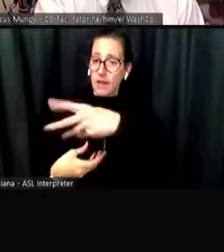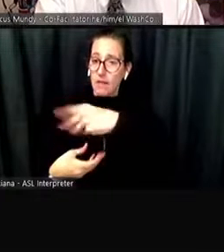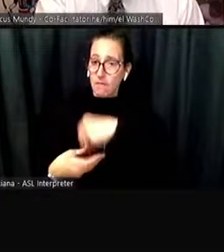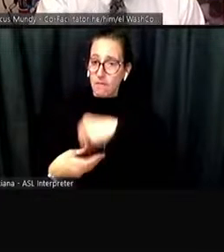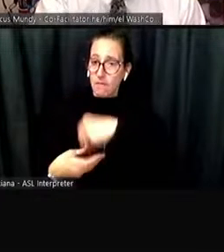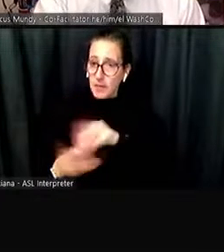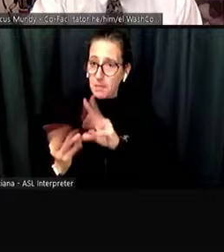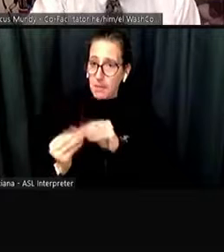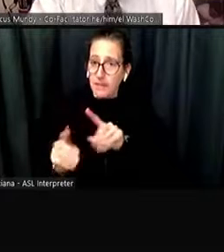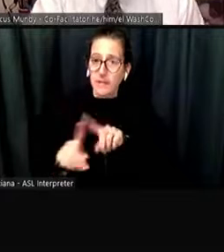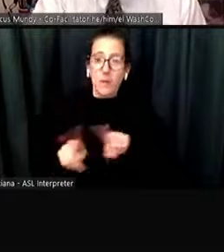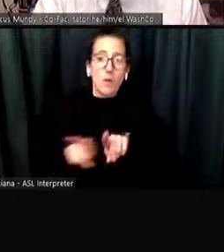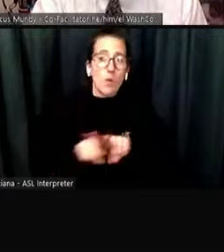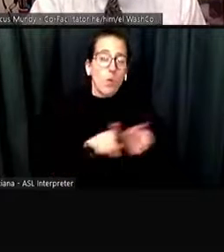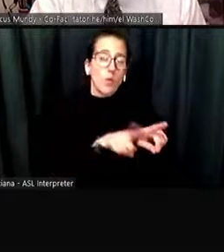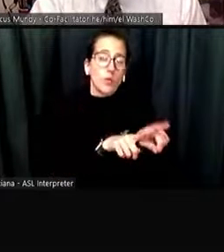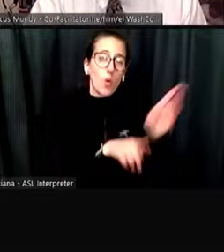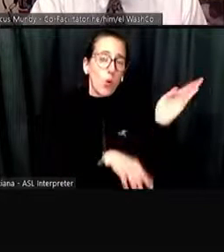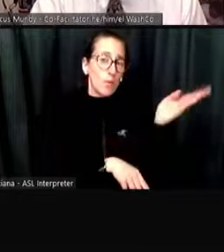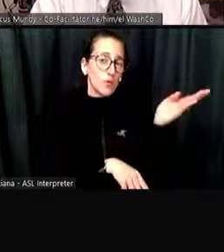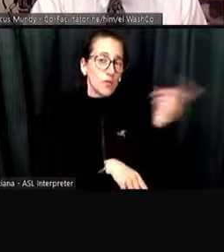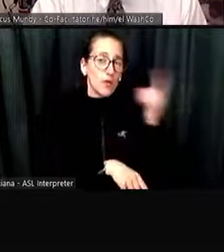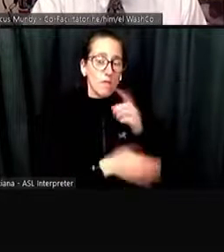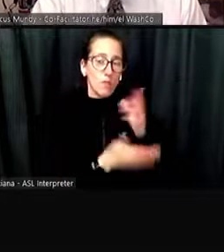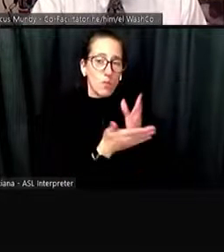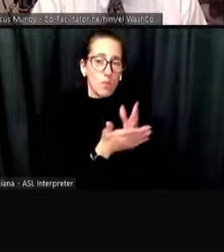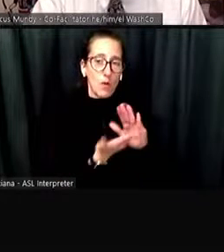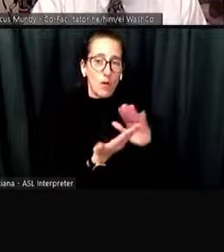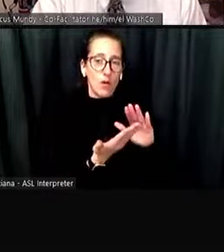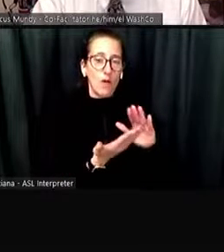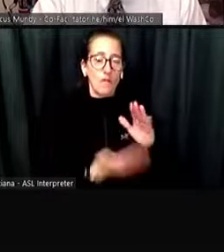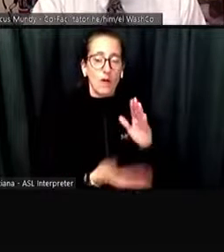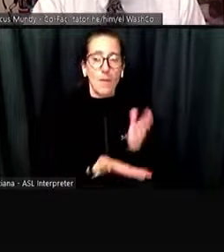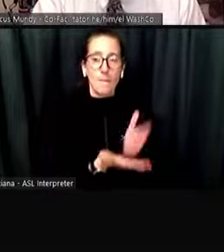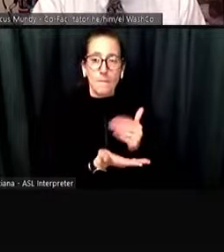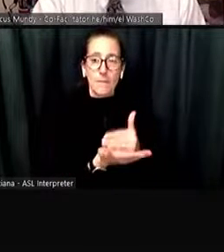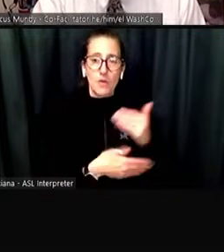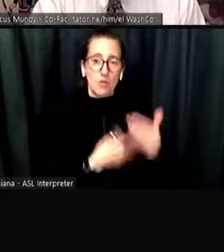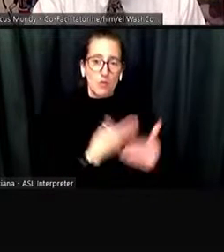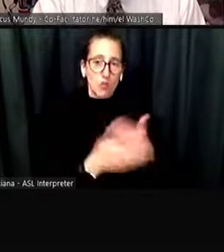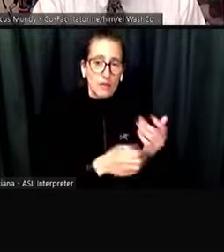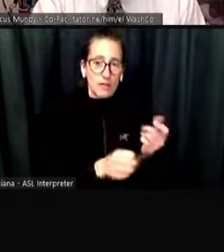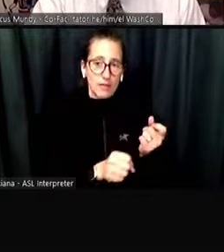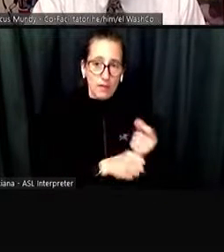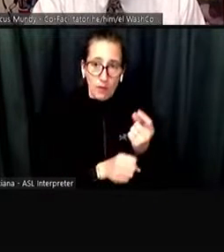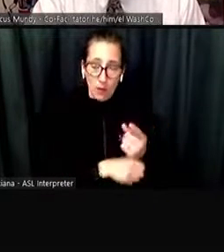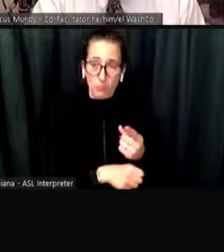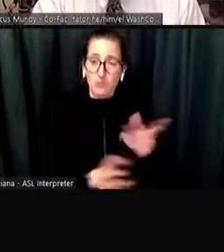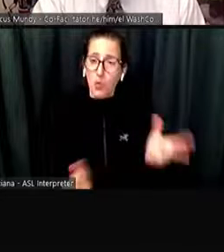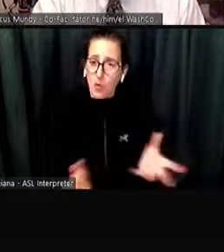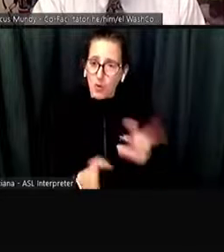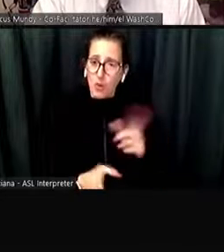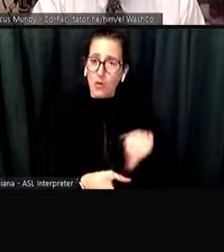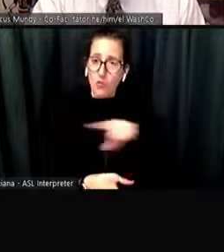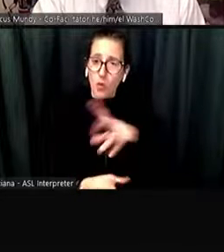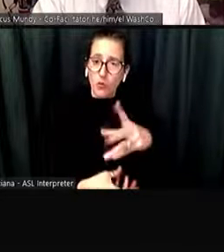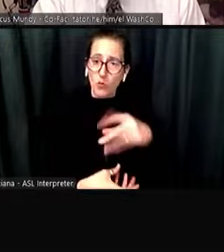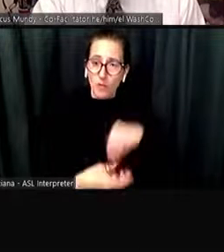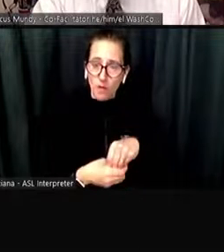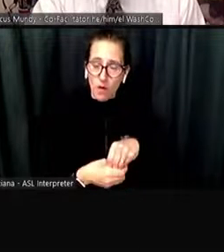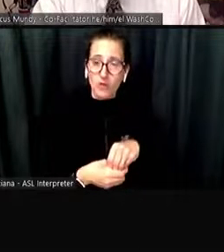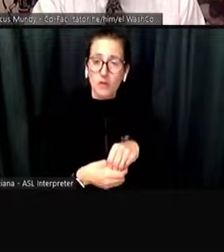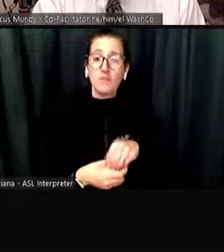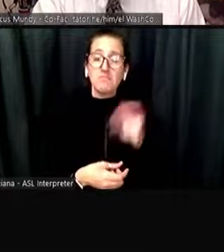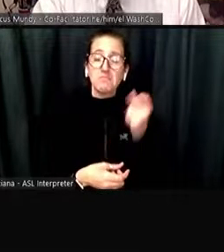part of the budget committee process every year. And I highly encourage you to tune into that. Talking about budget committee, we actually do recruitment for the